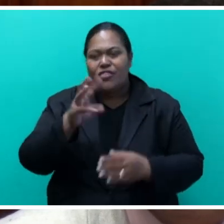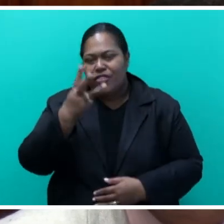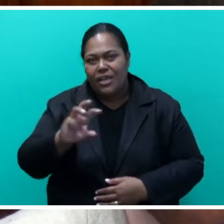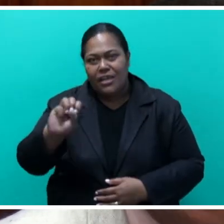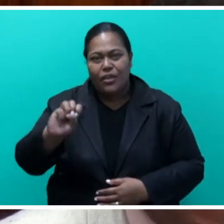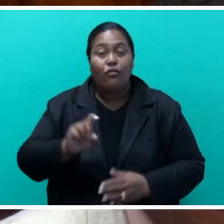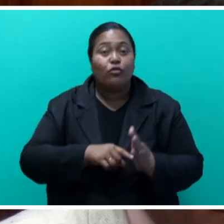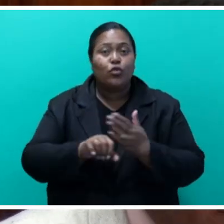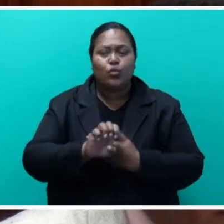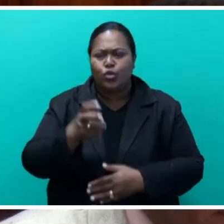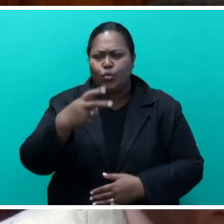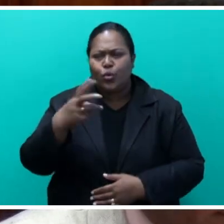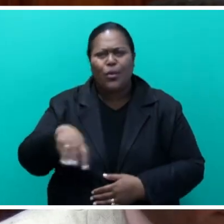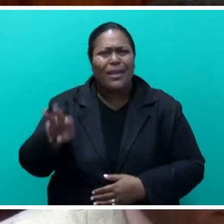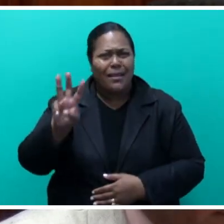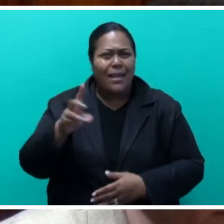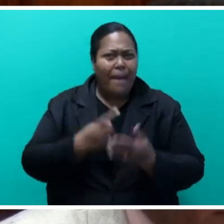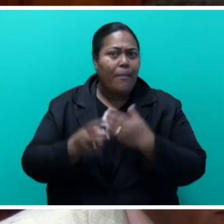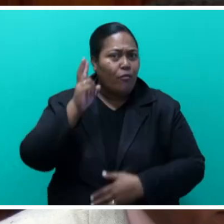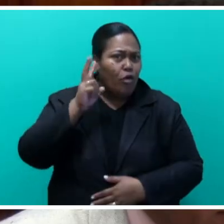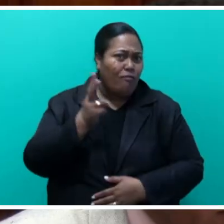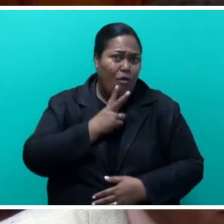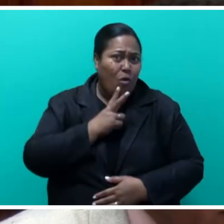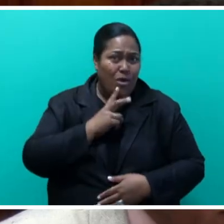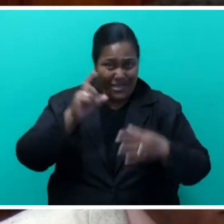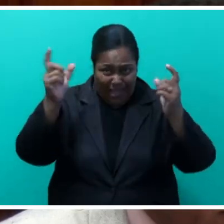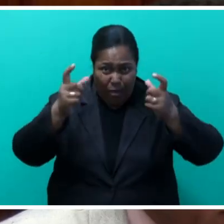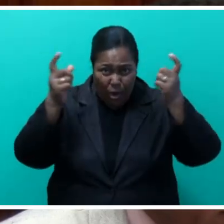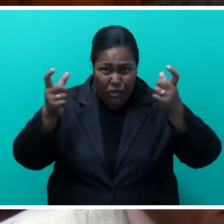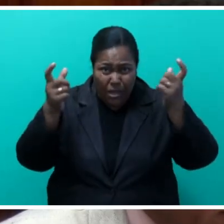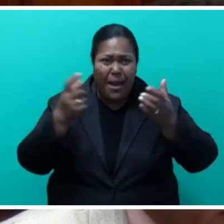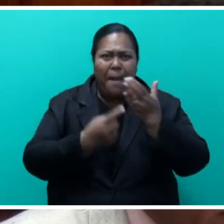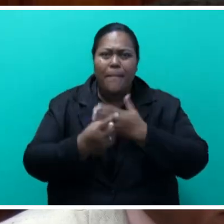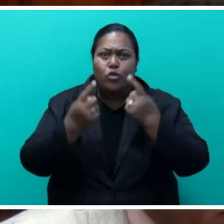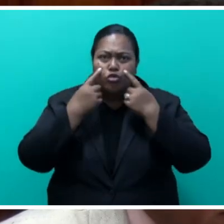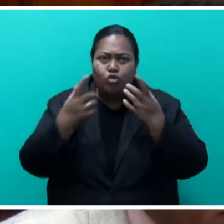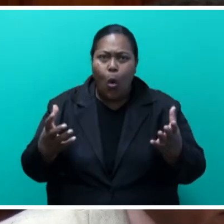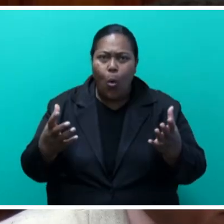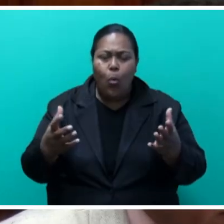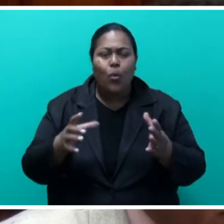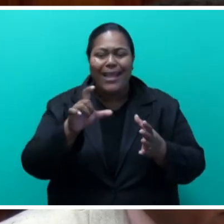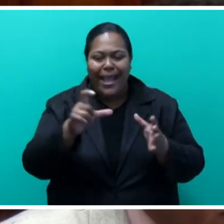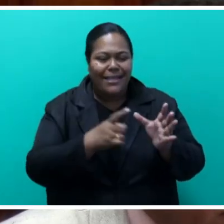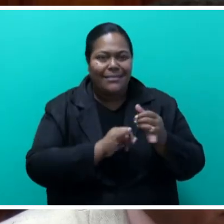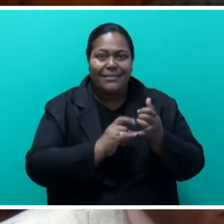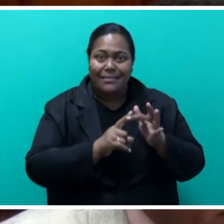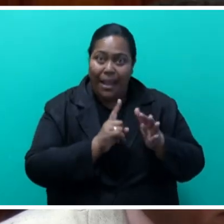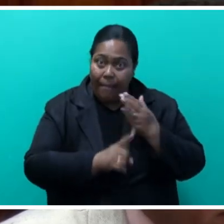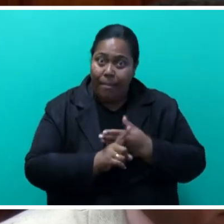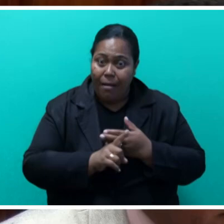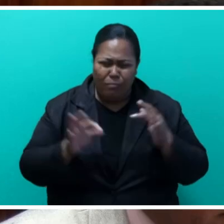2023 at the Vodafone Arena during the showcase event. Mr. Speaker,